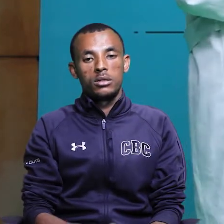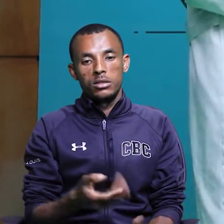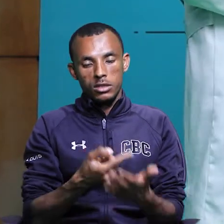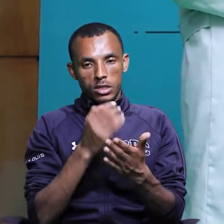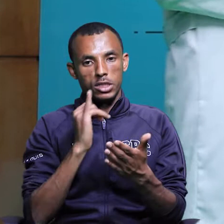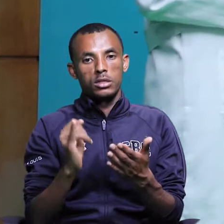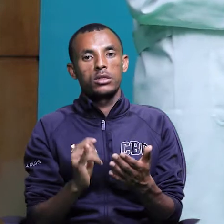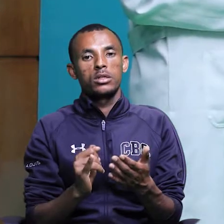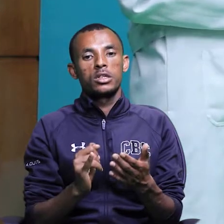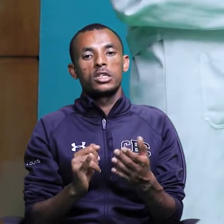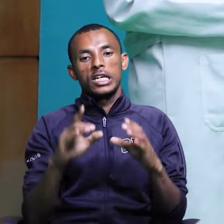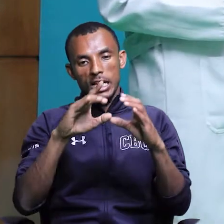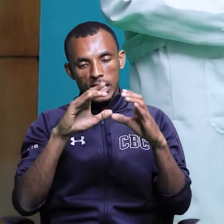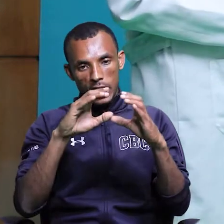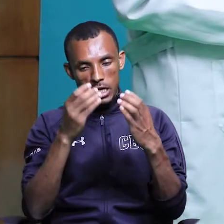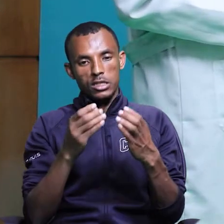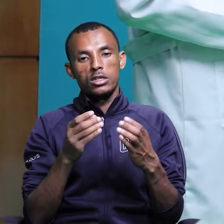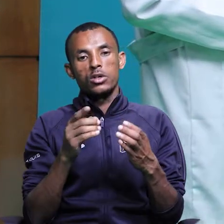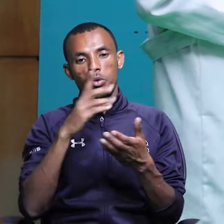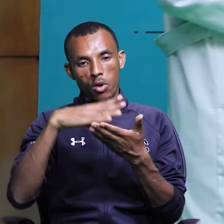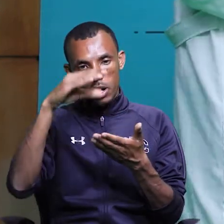This is the class what you have